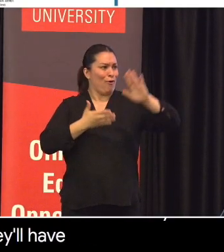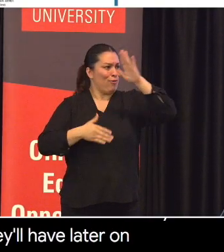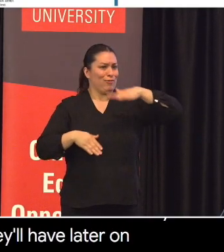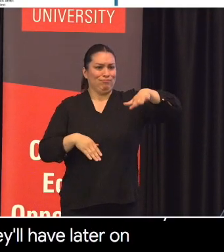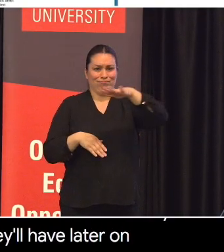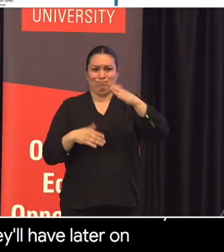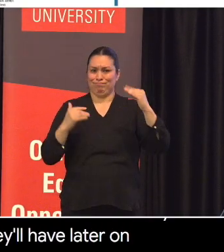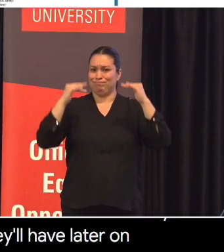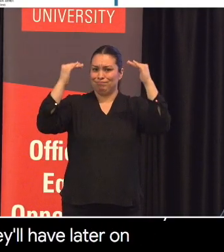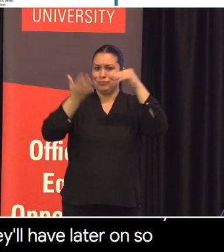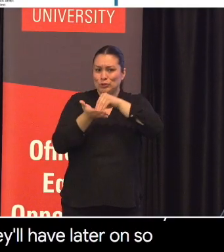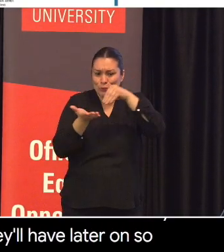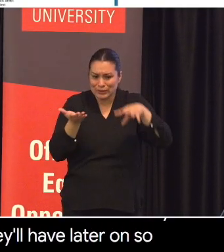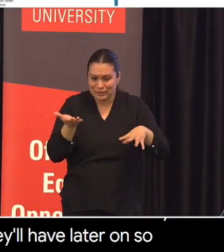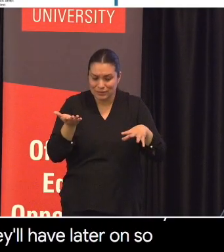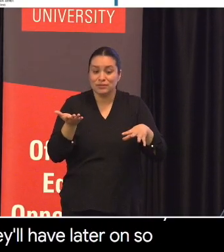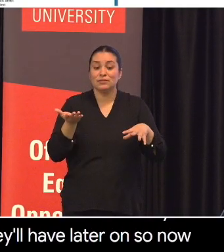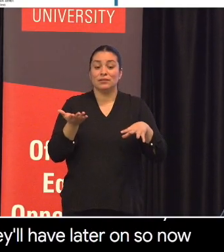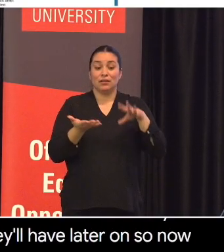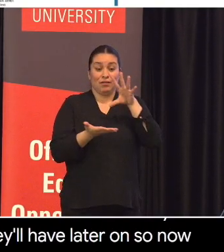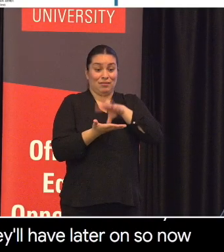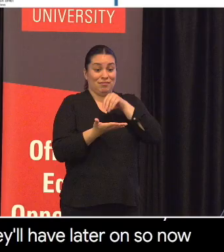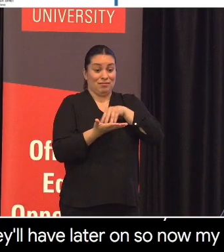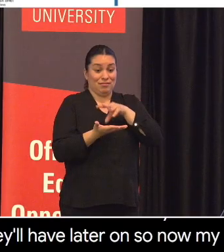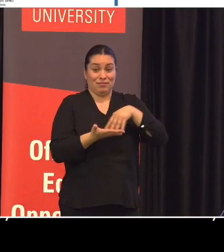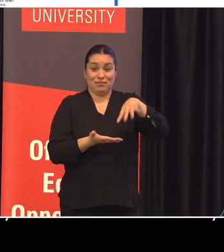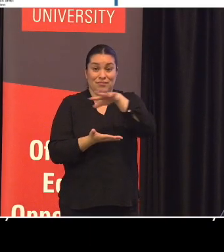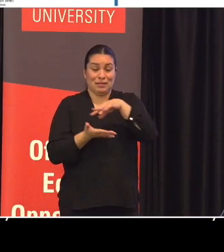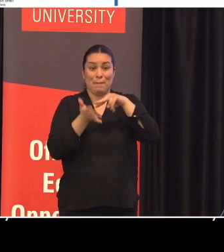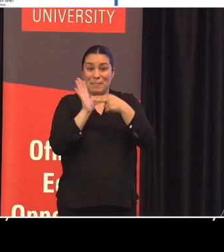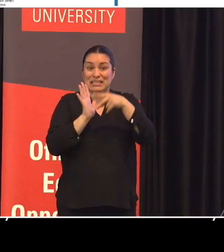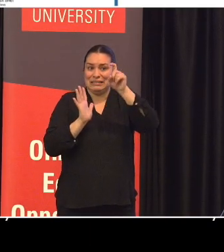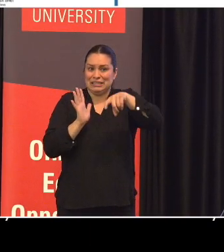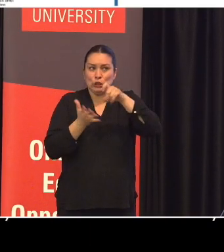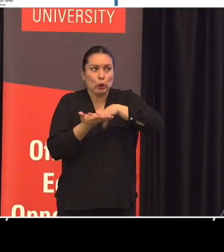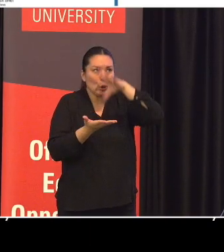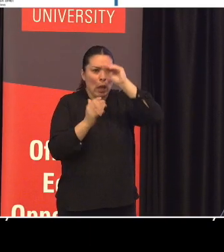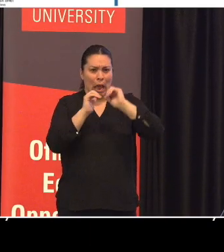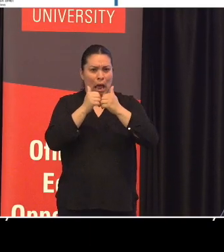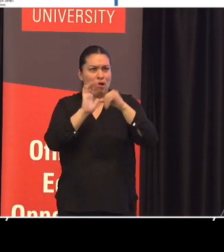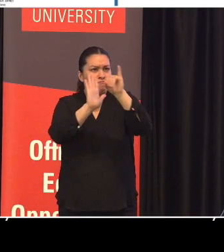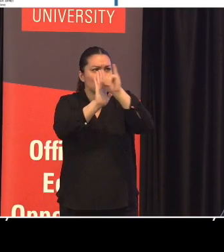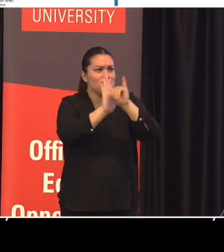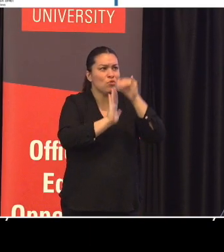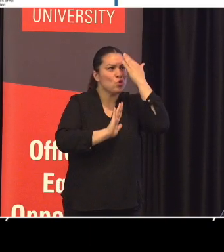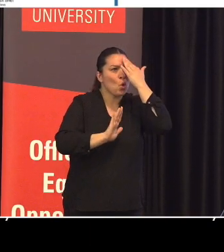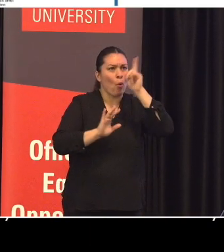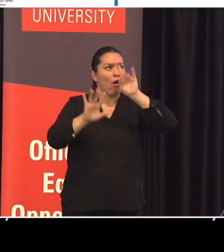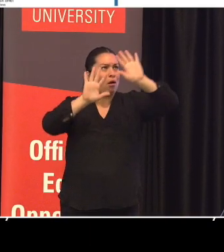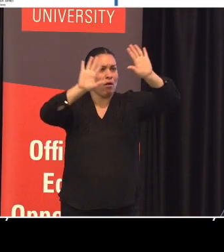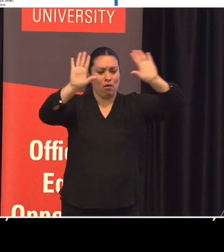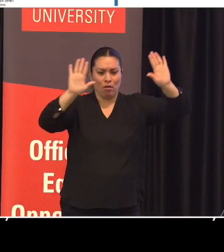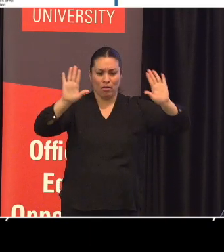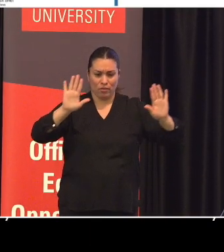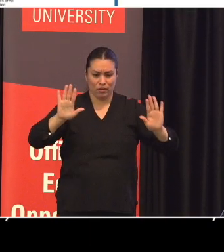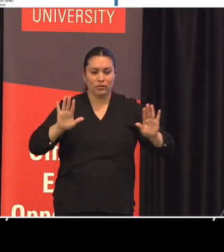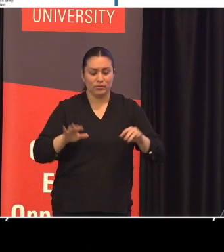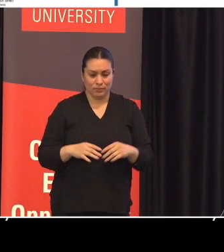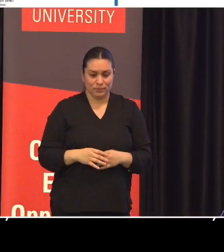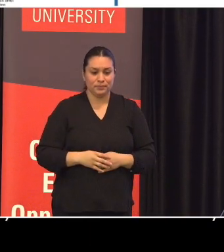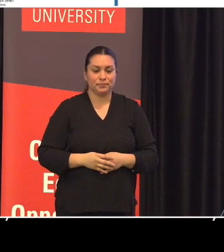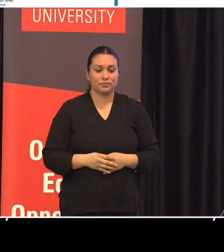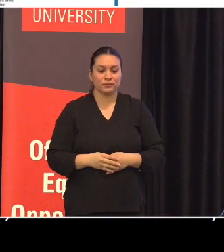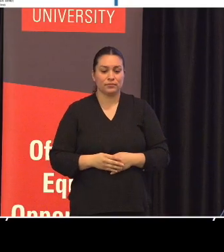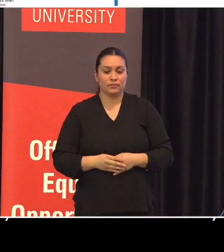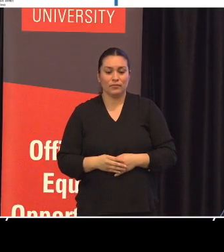on. So now my descriptive text might be map of Australia. When described like the